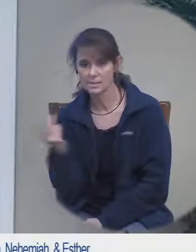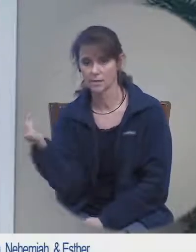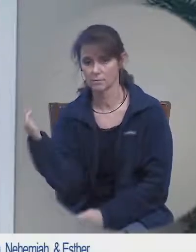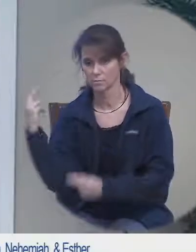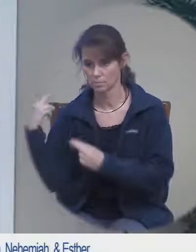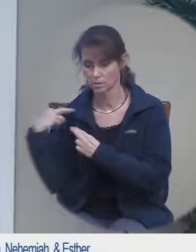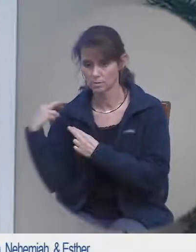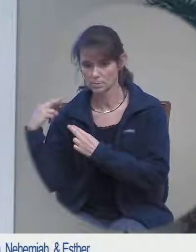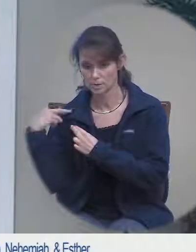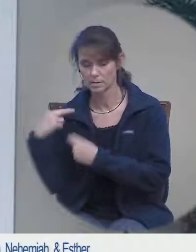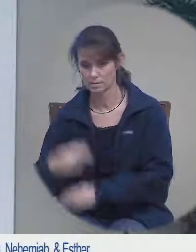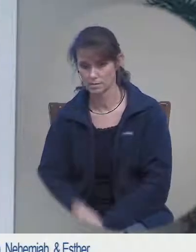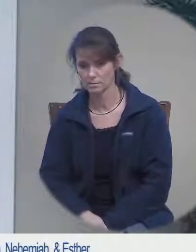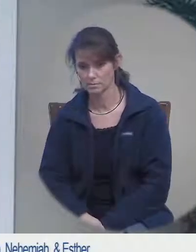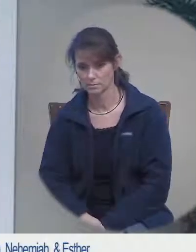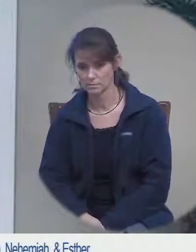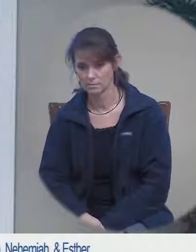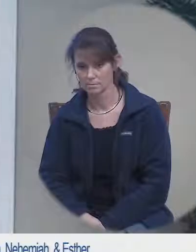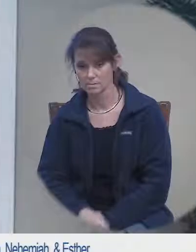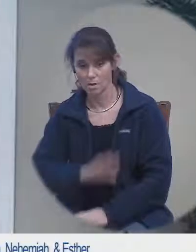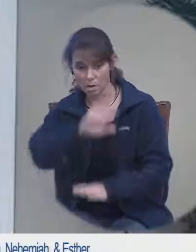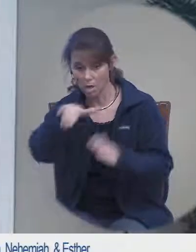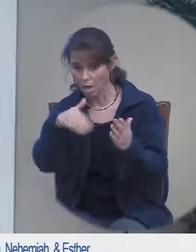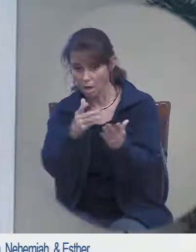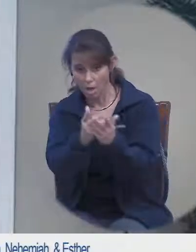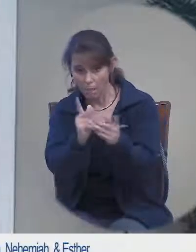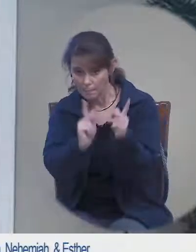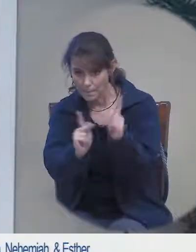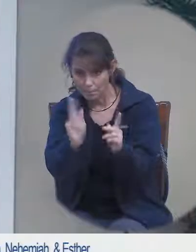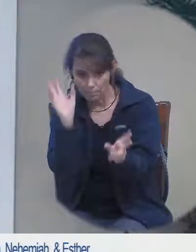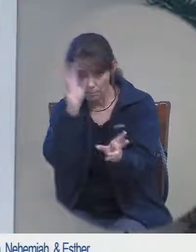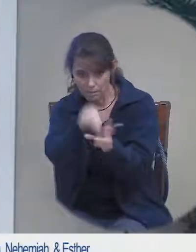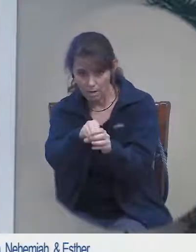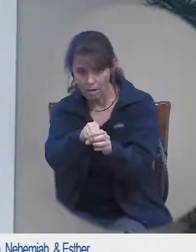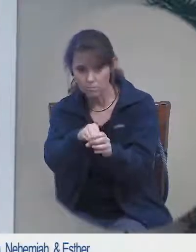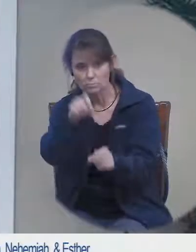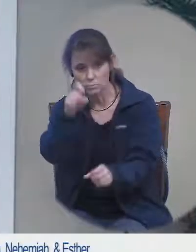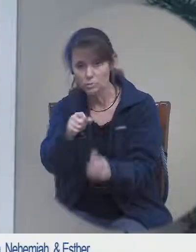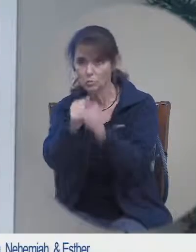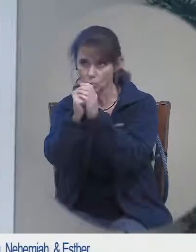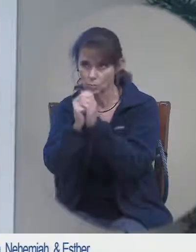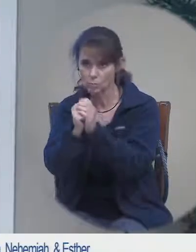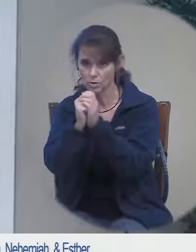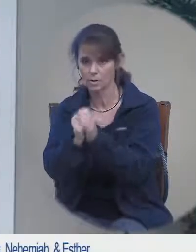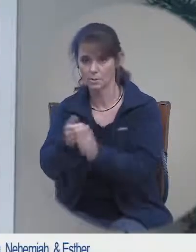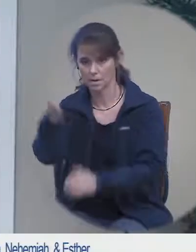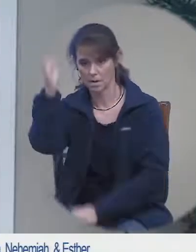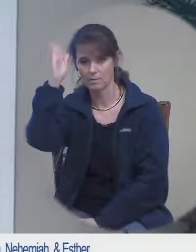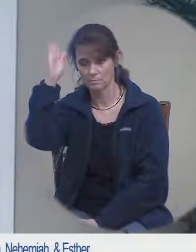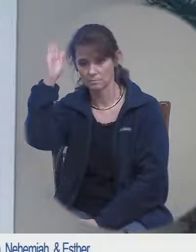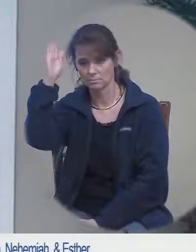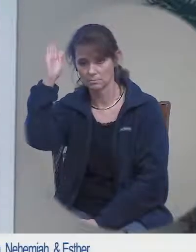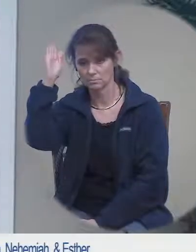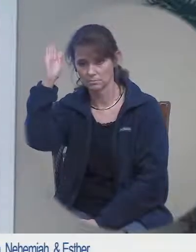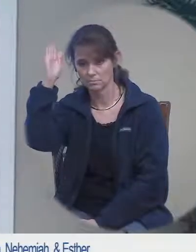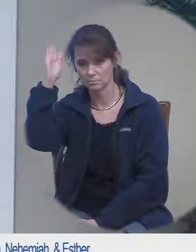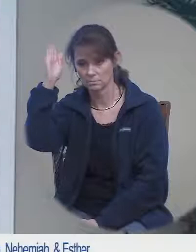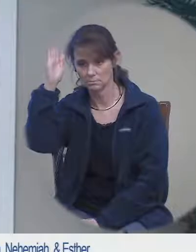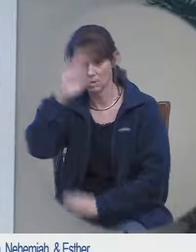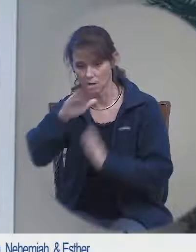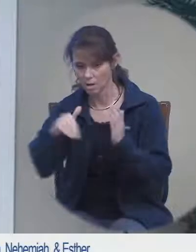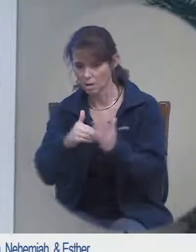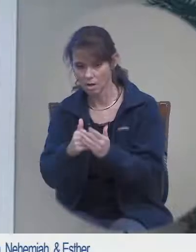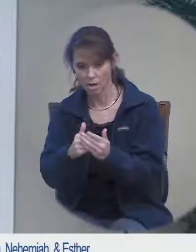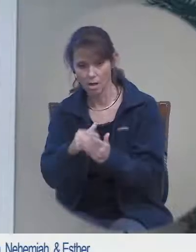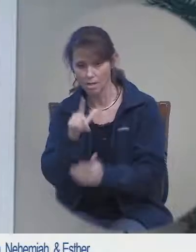worship God, and that each role these people were going to play was vital. In verses 18 and 19, all the Levites in